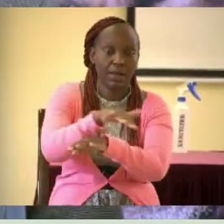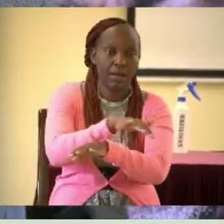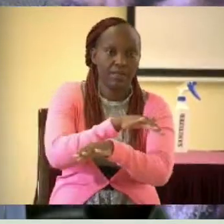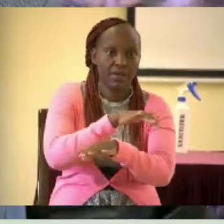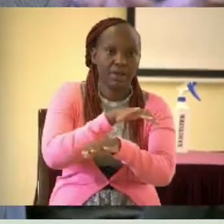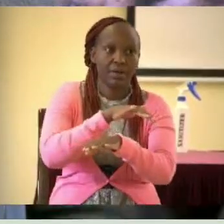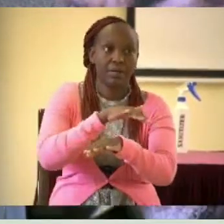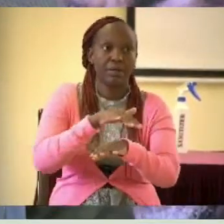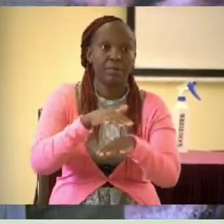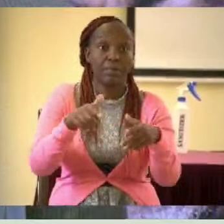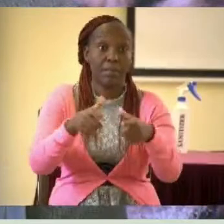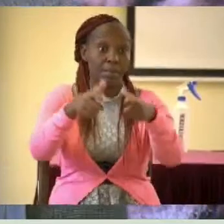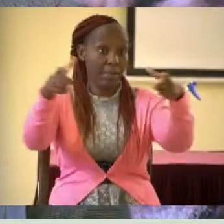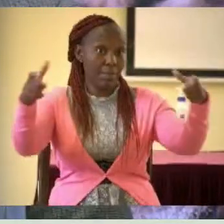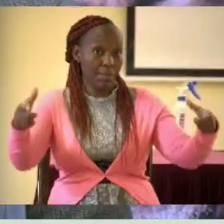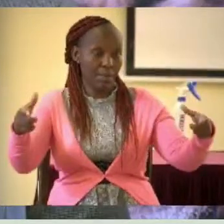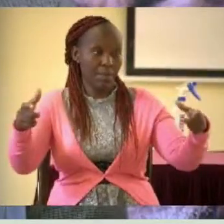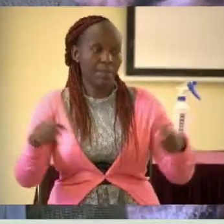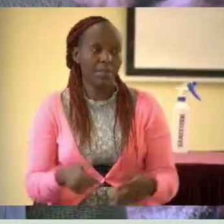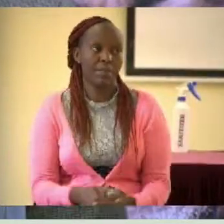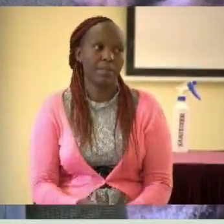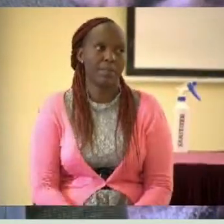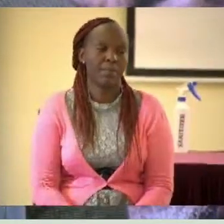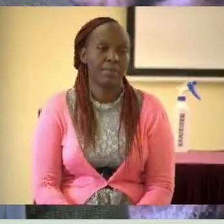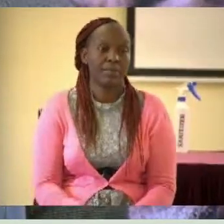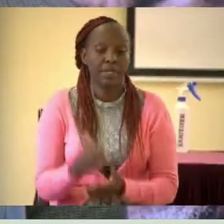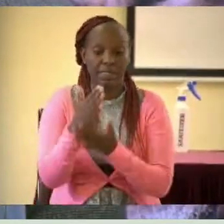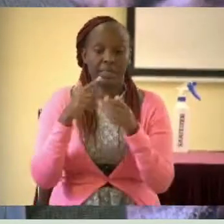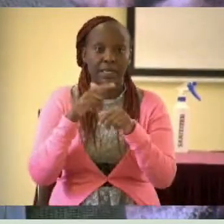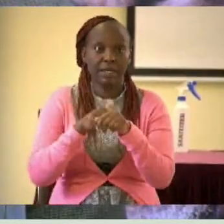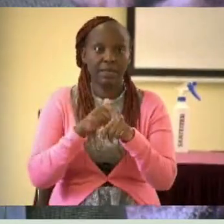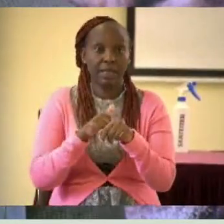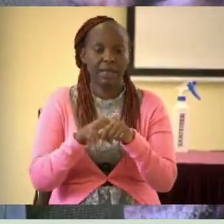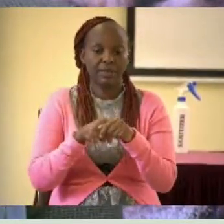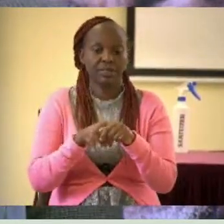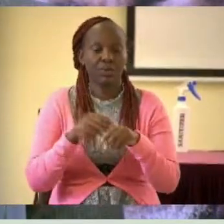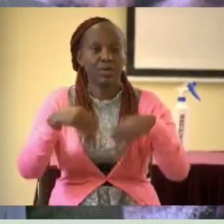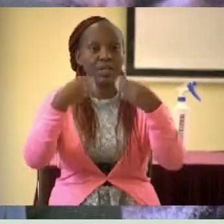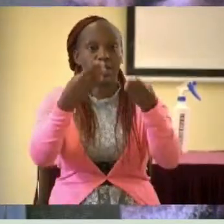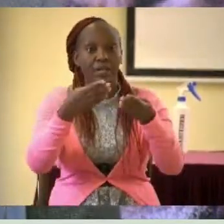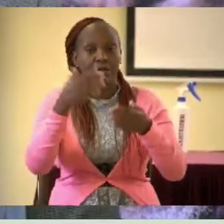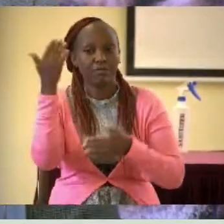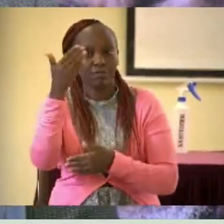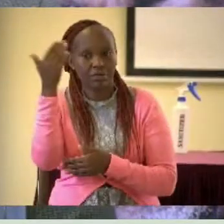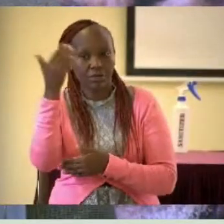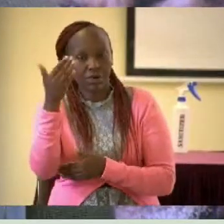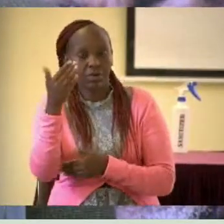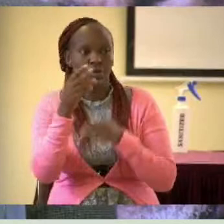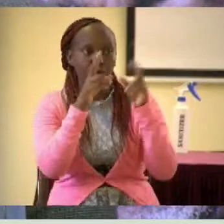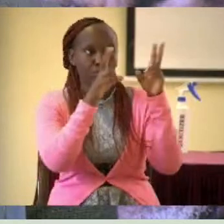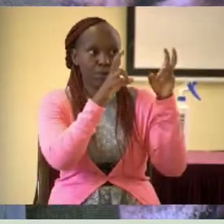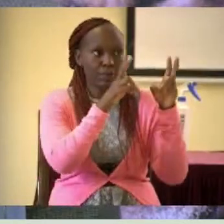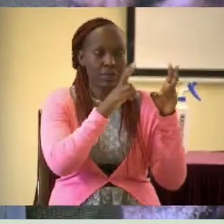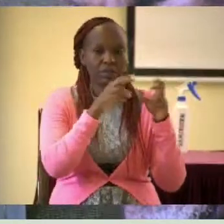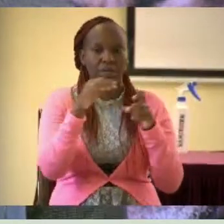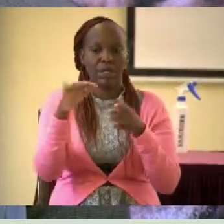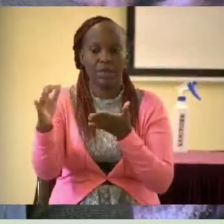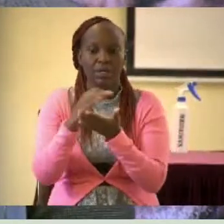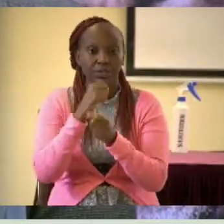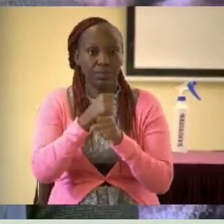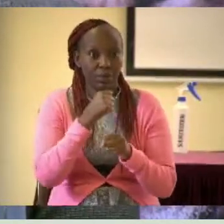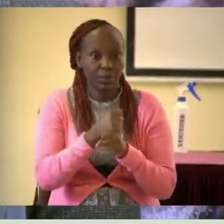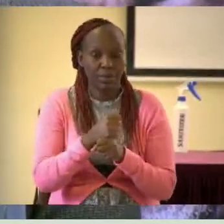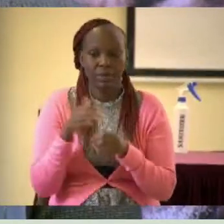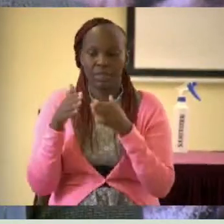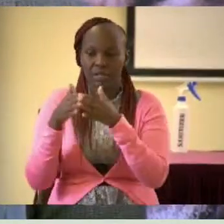is quite wide, you know. Sometimes we go to give talks on topical issues, employment,